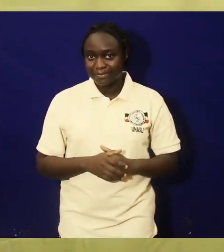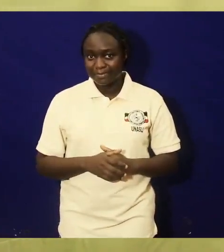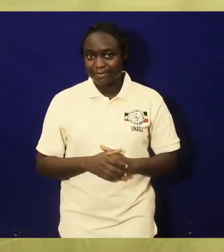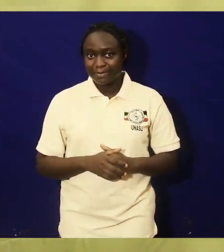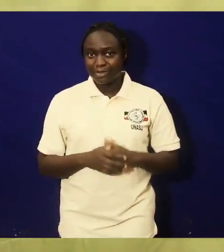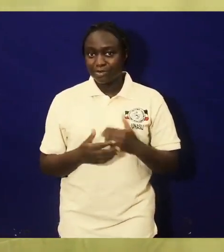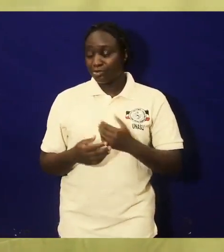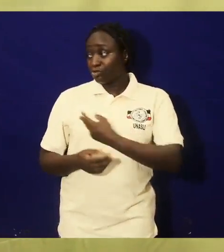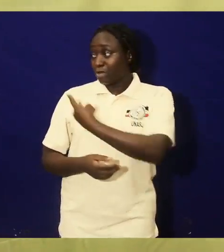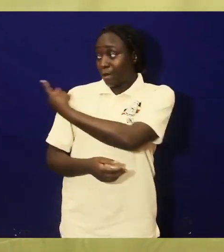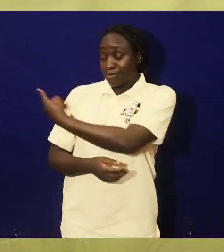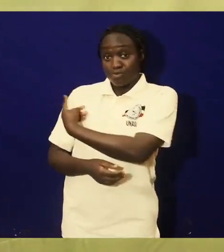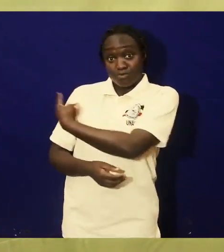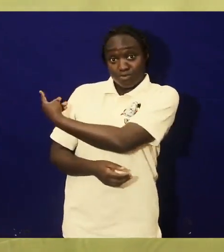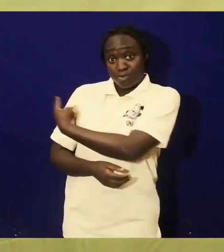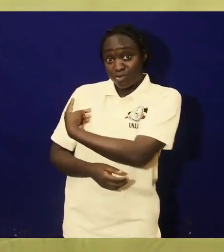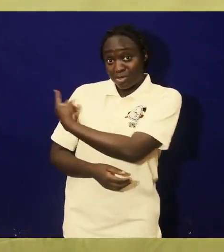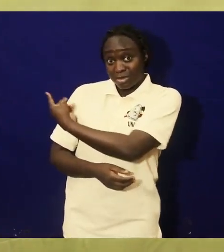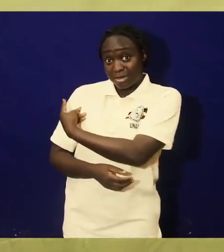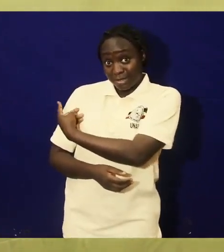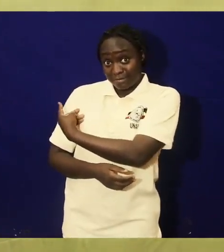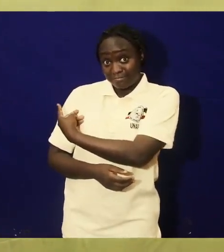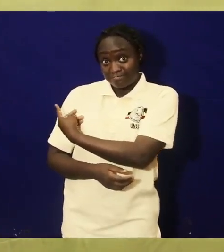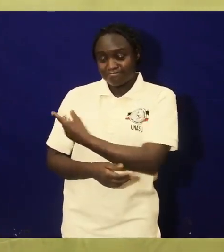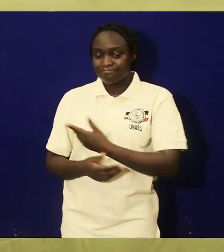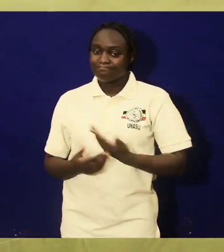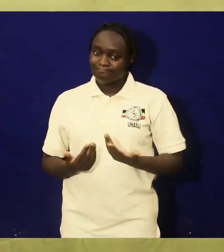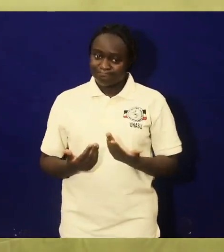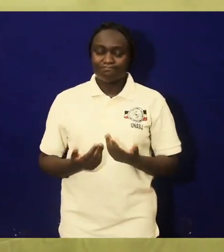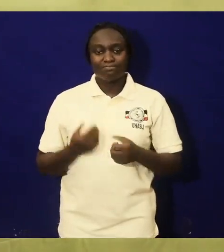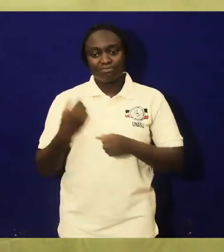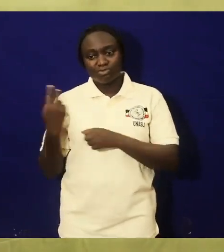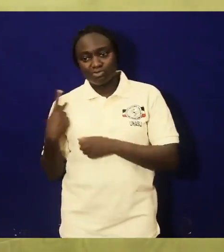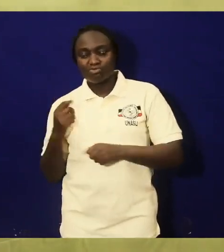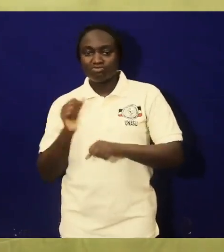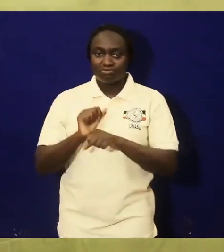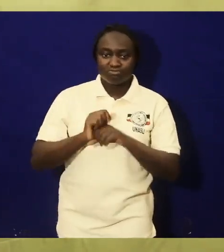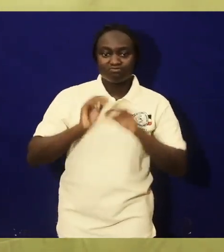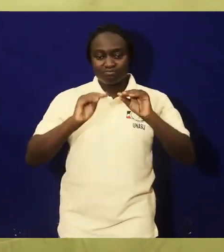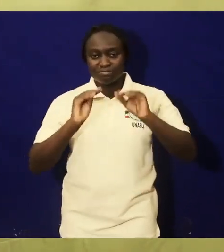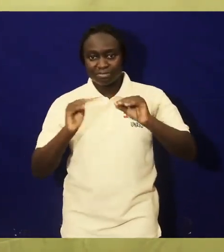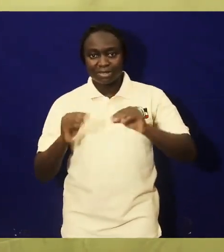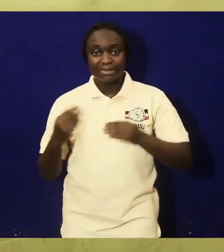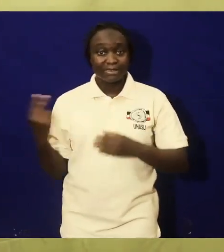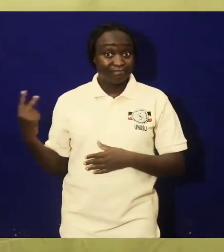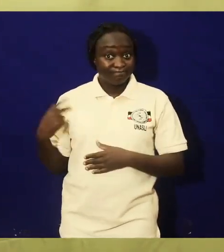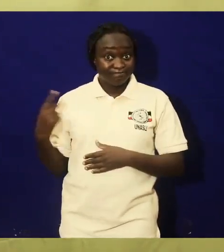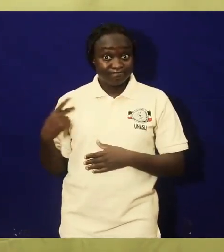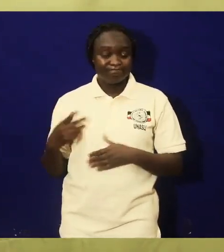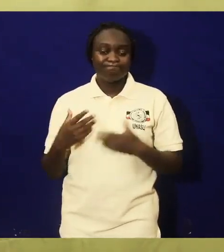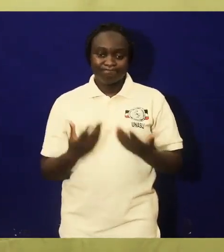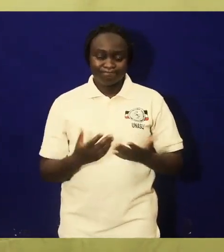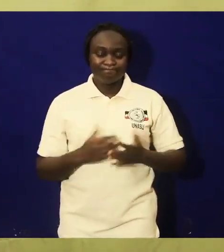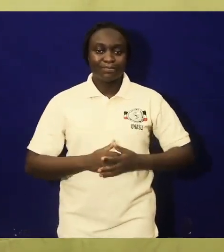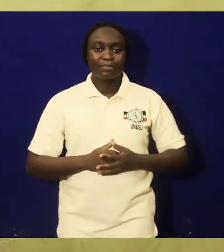Ugandan sign language interpreter. So both of us are going to teach